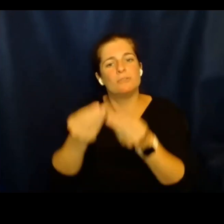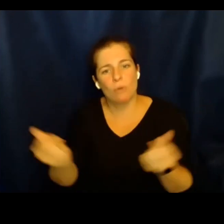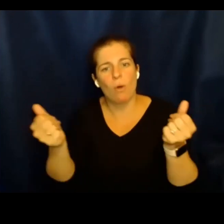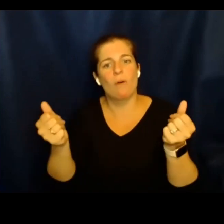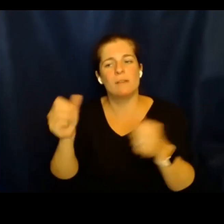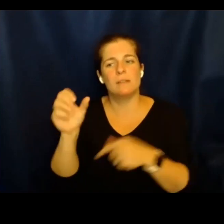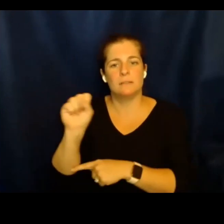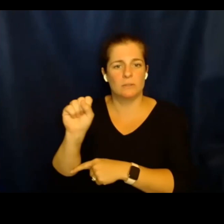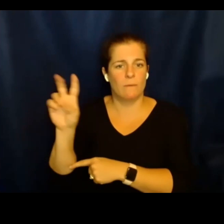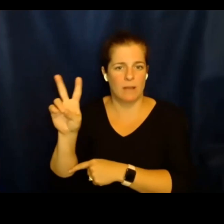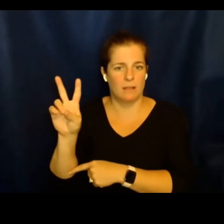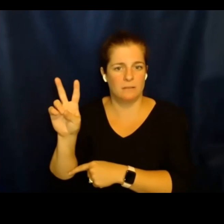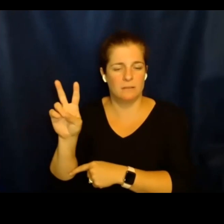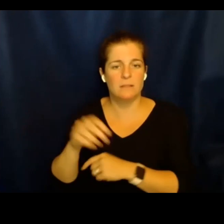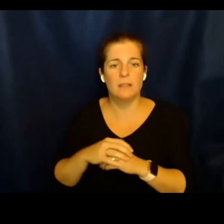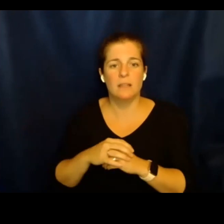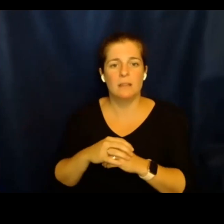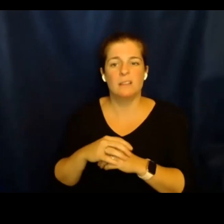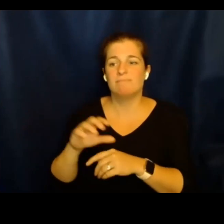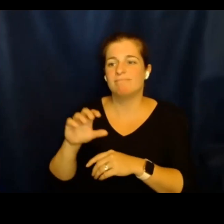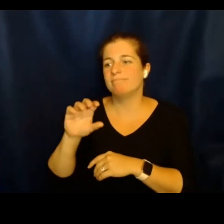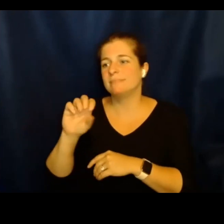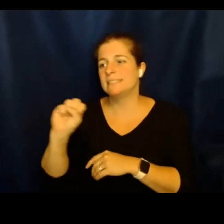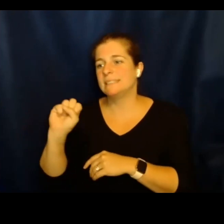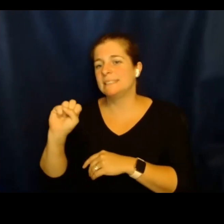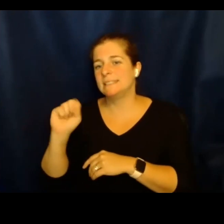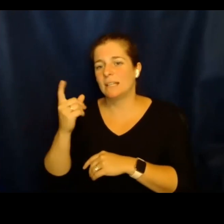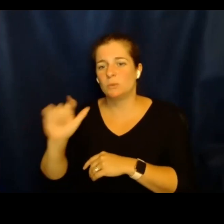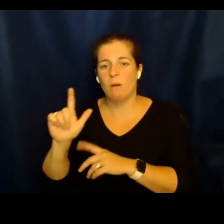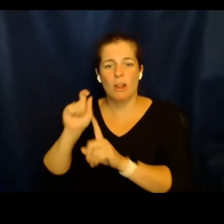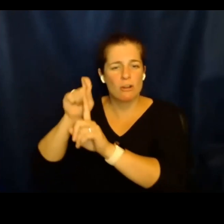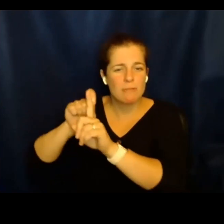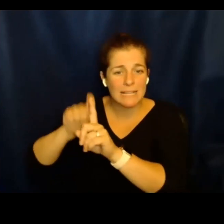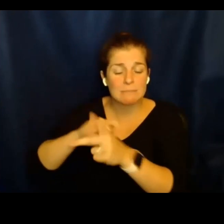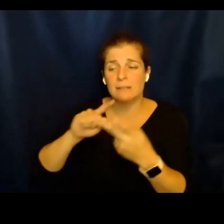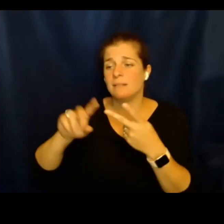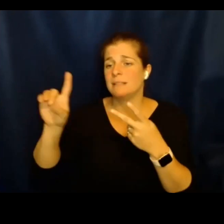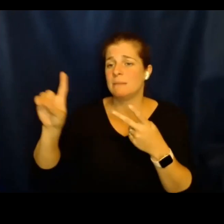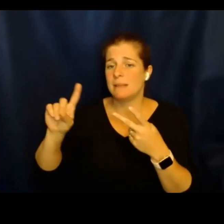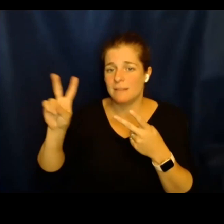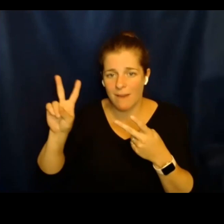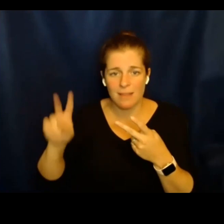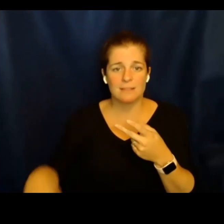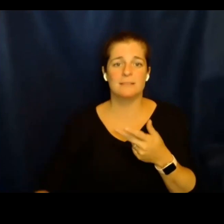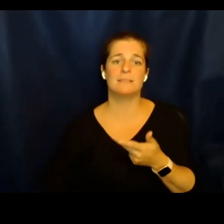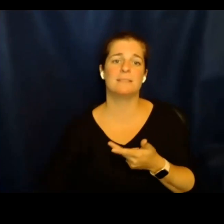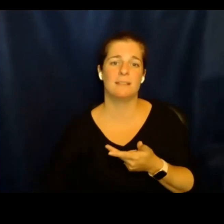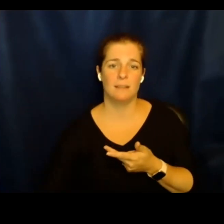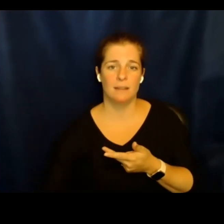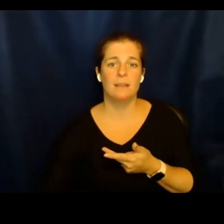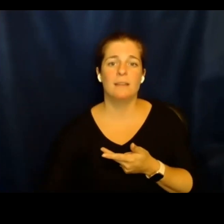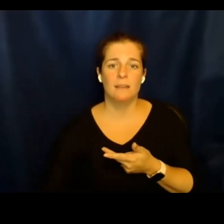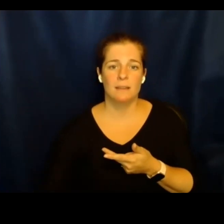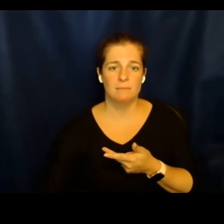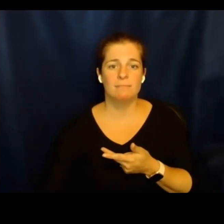violence and sexual harassment and domestic violence problematic issue?